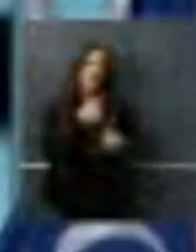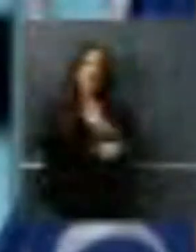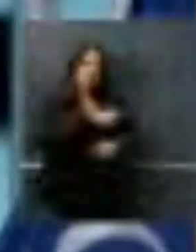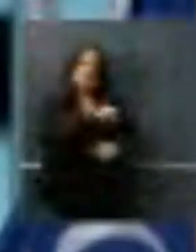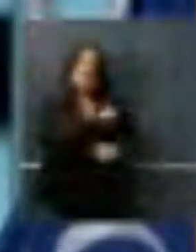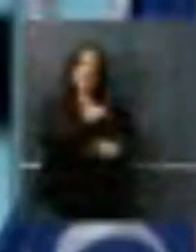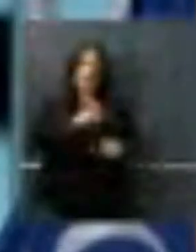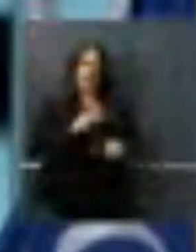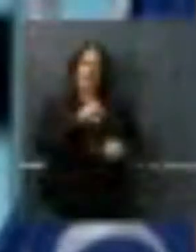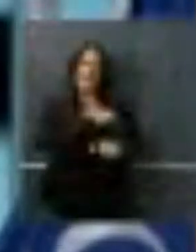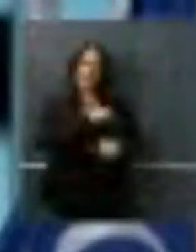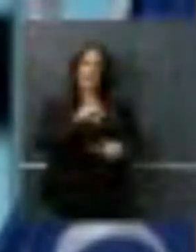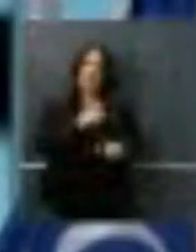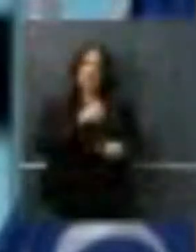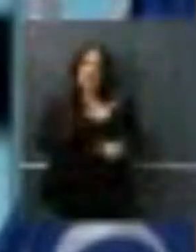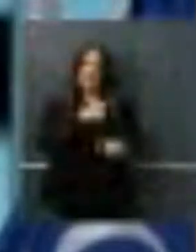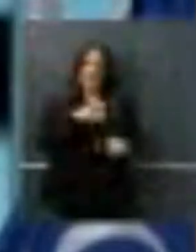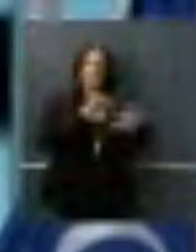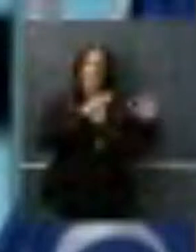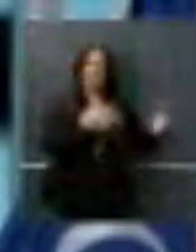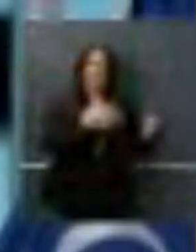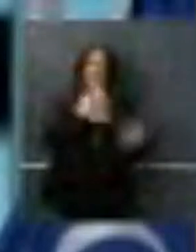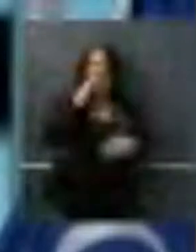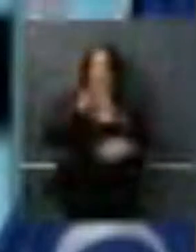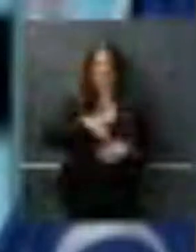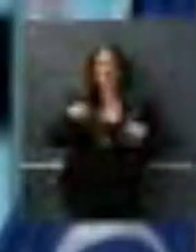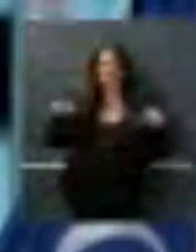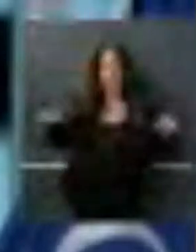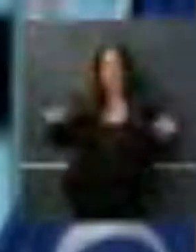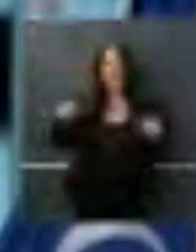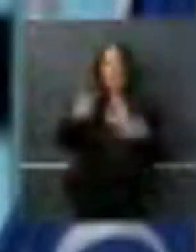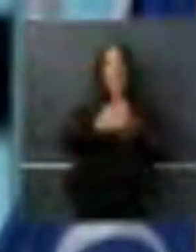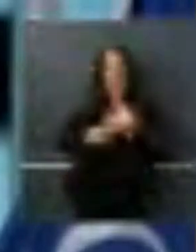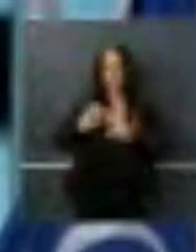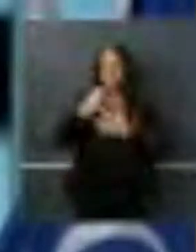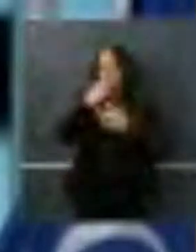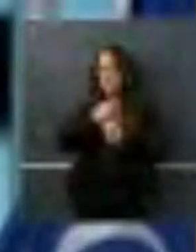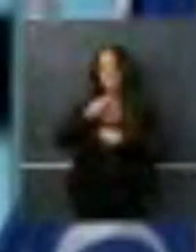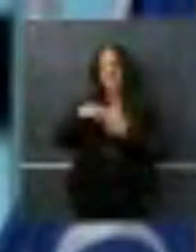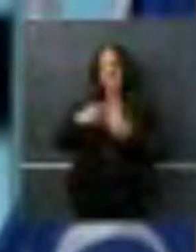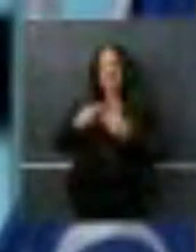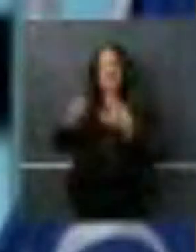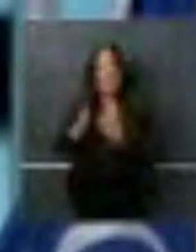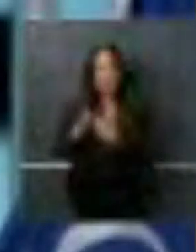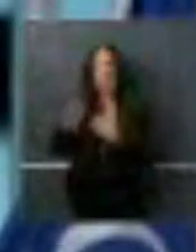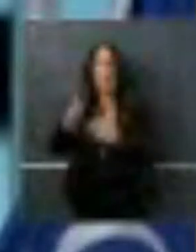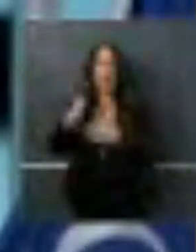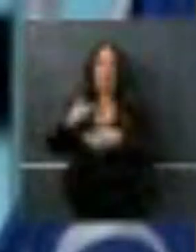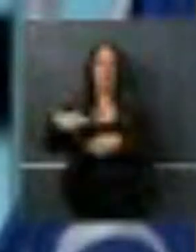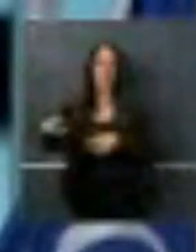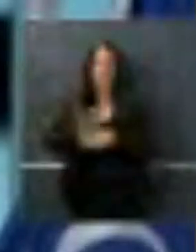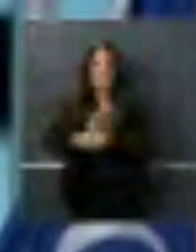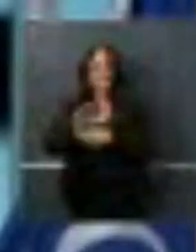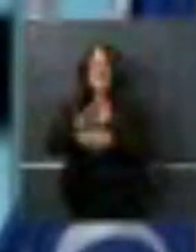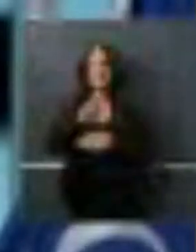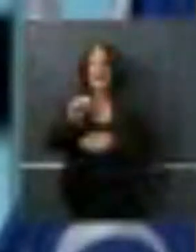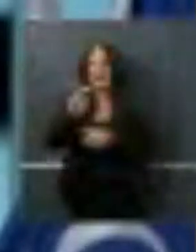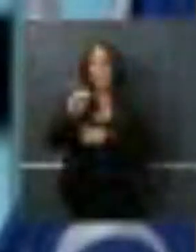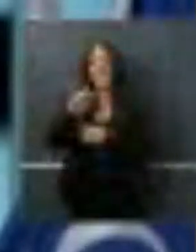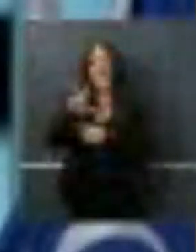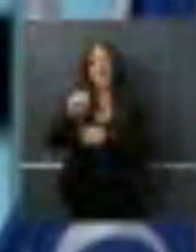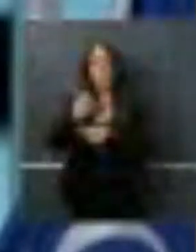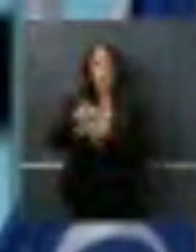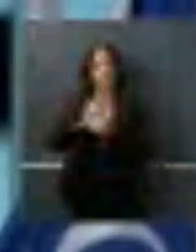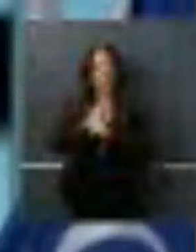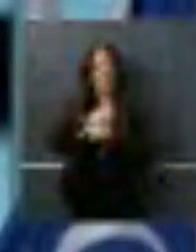businesses, microloans, and economic opportunity being extended across the panoply of sectors in the state